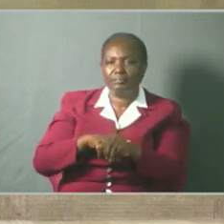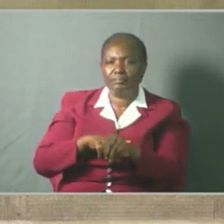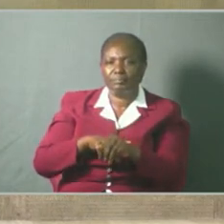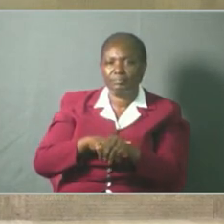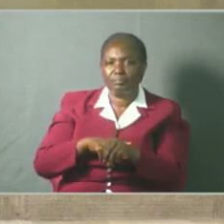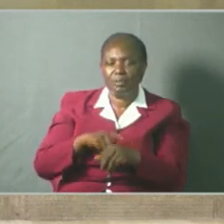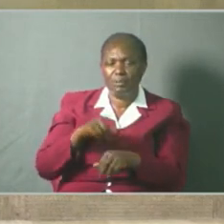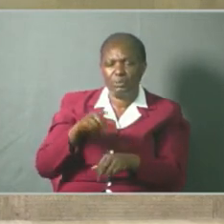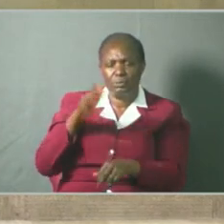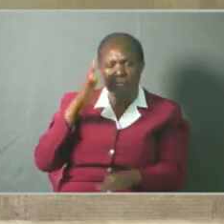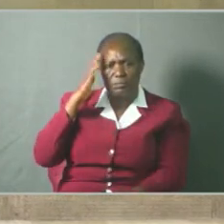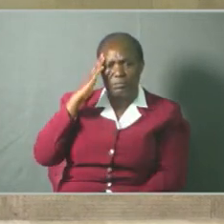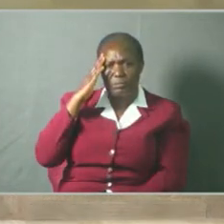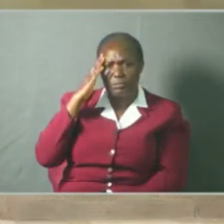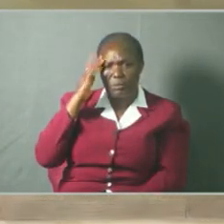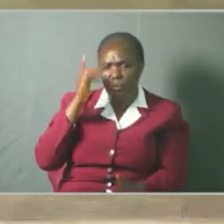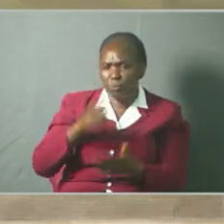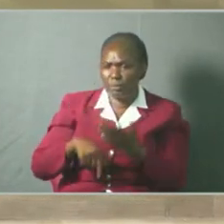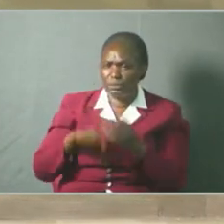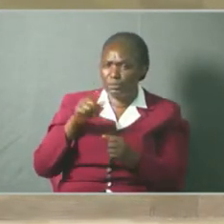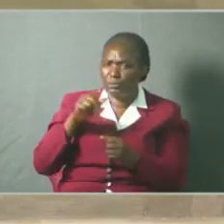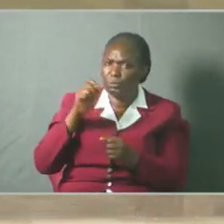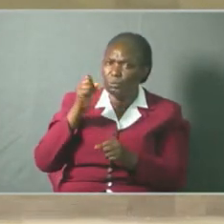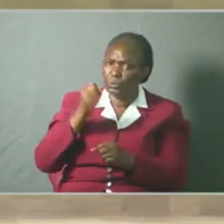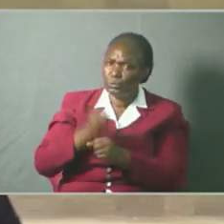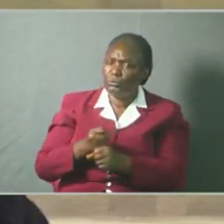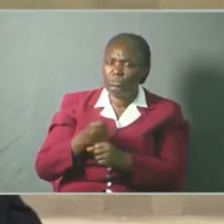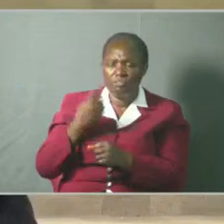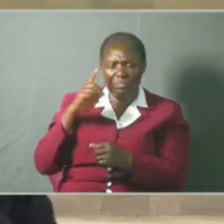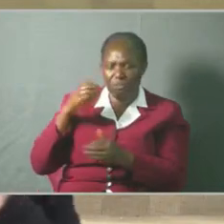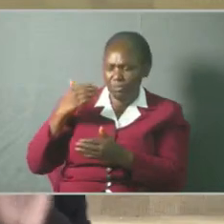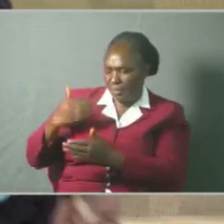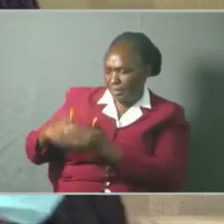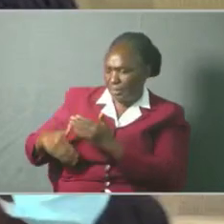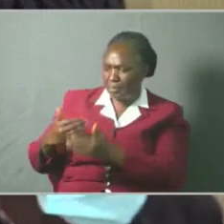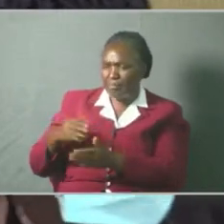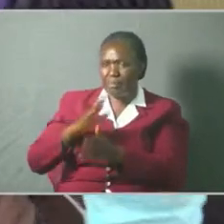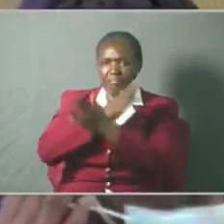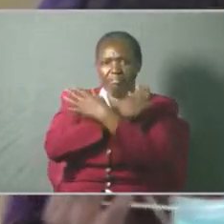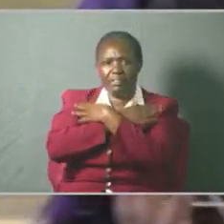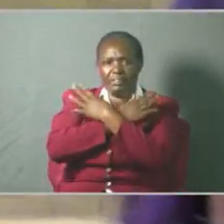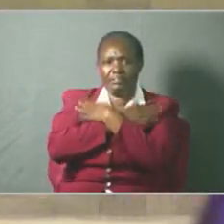You know, what you do for your neighbor, what you do for your friend,